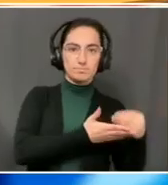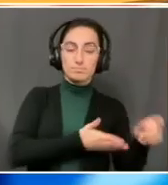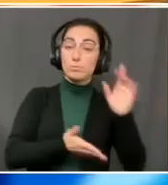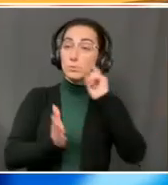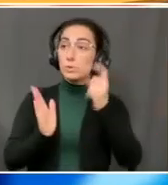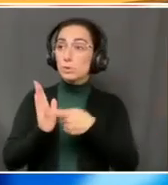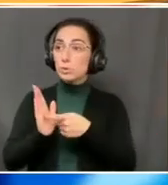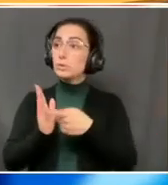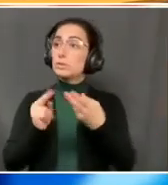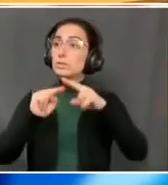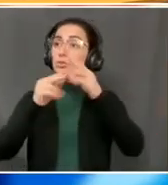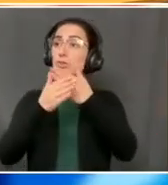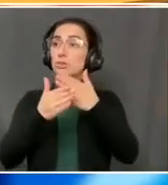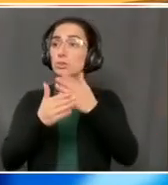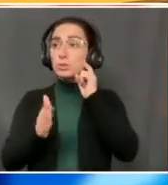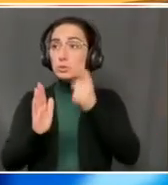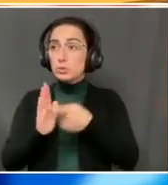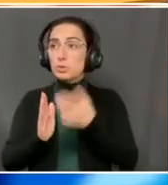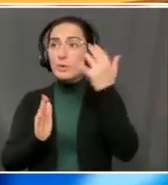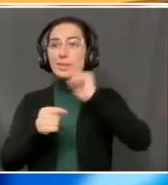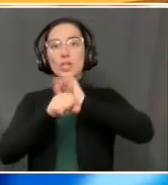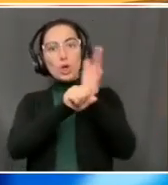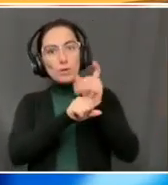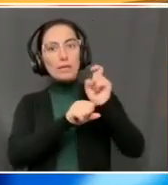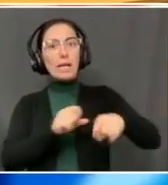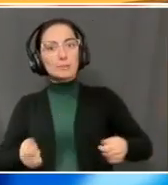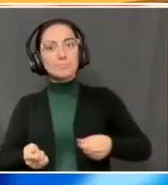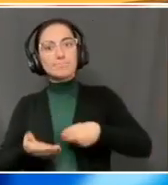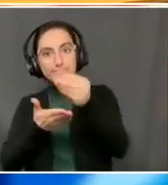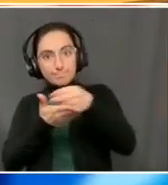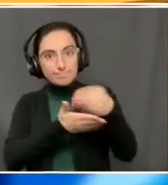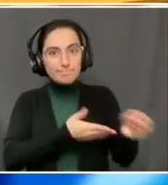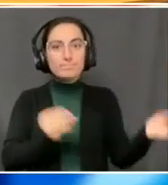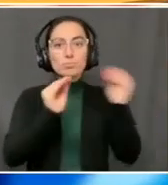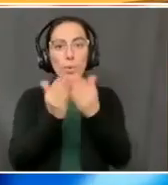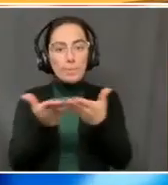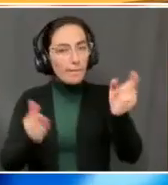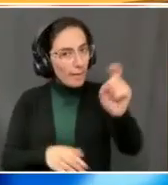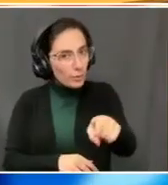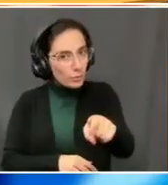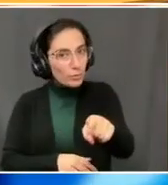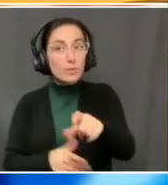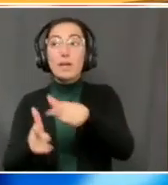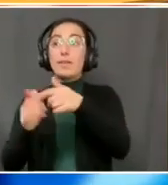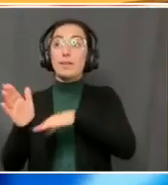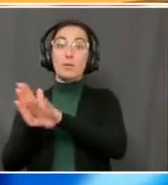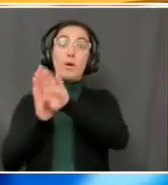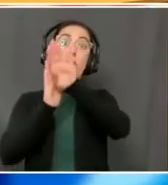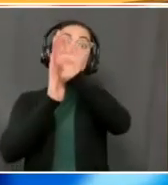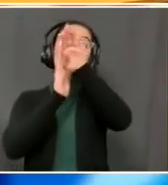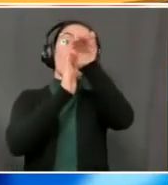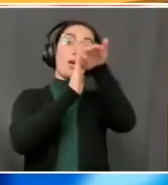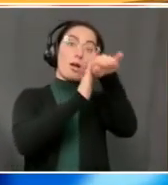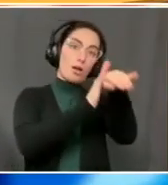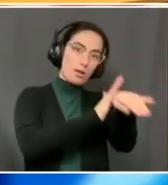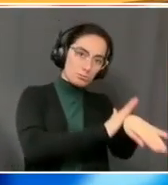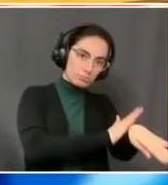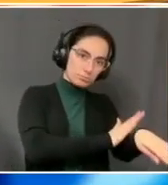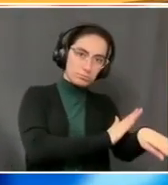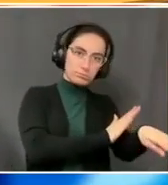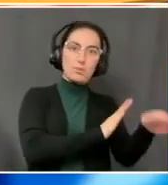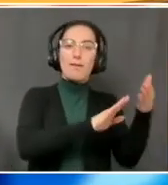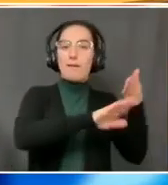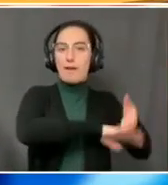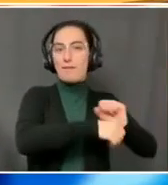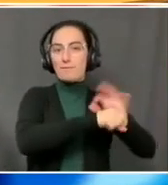share due to the pandemic, and a slow revision back towards the pre-pandemic